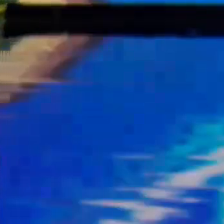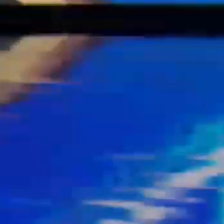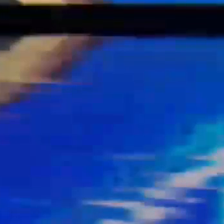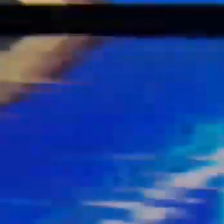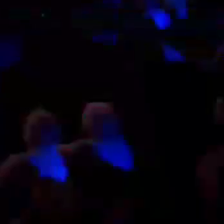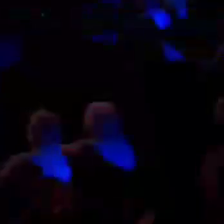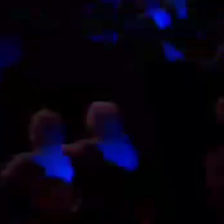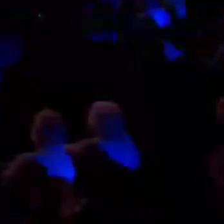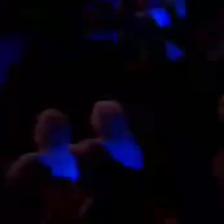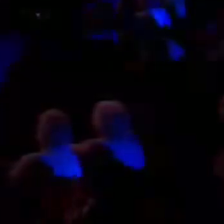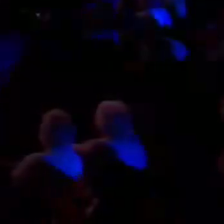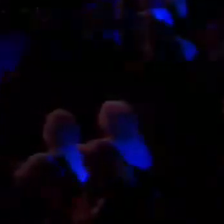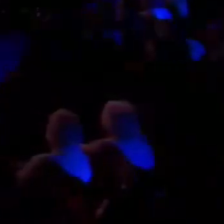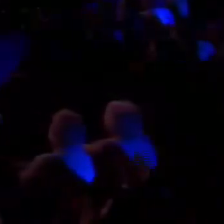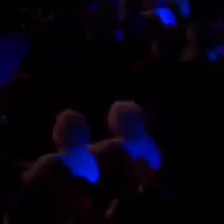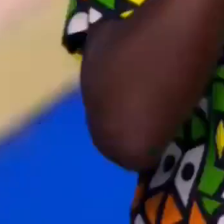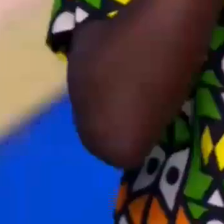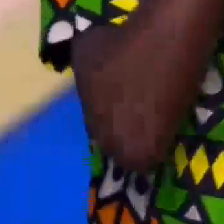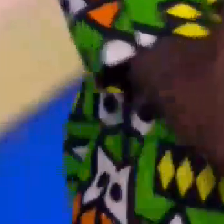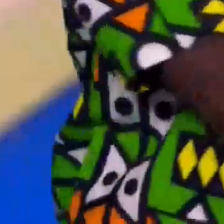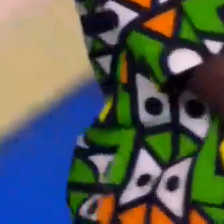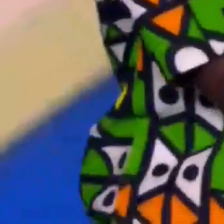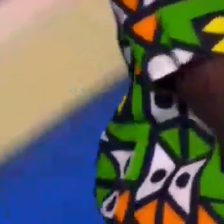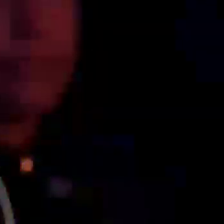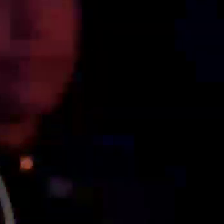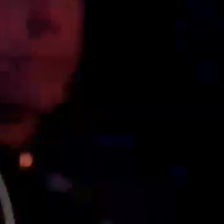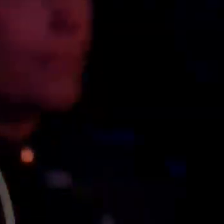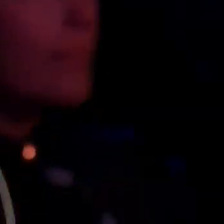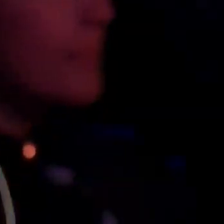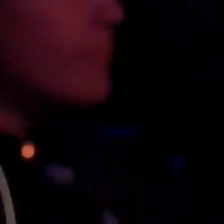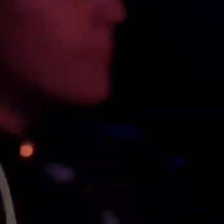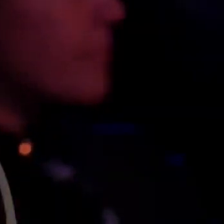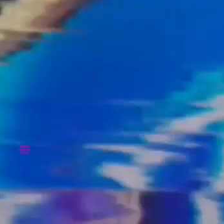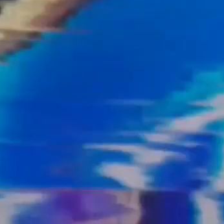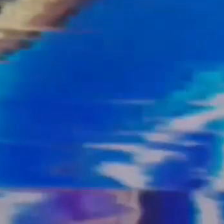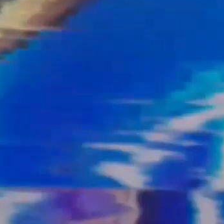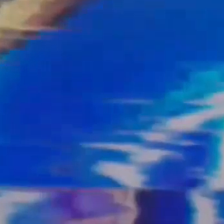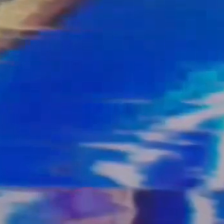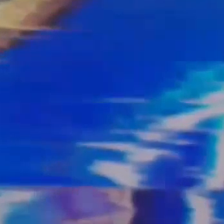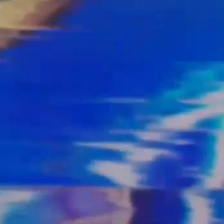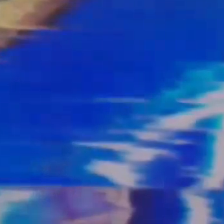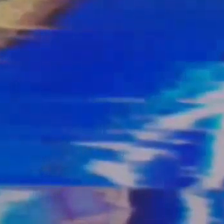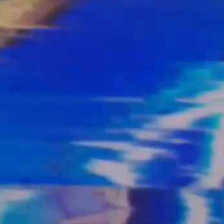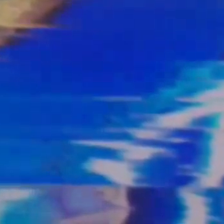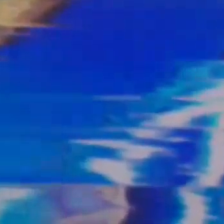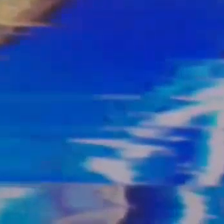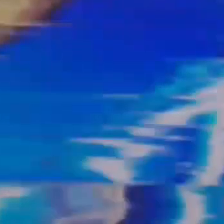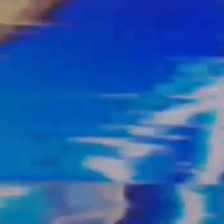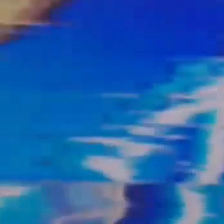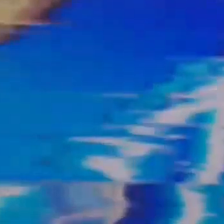How are you guys? Hi, Simon. How are you doing? We are good.